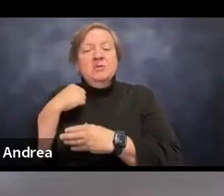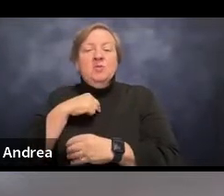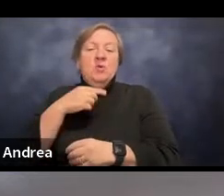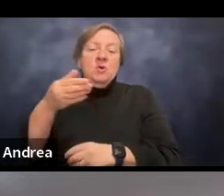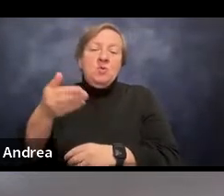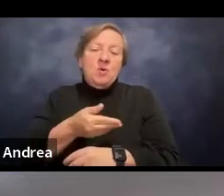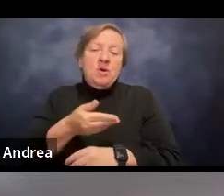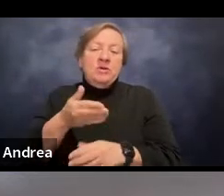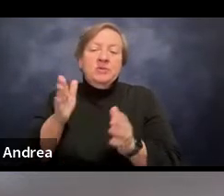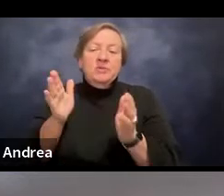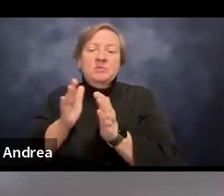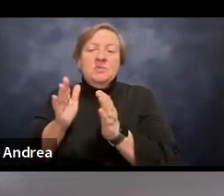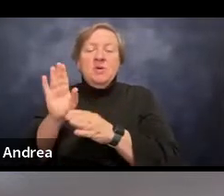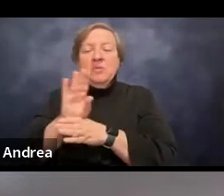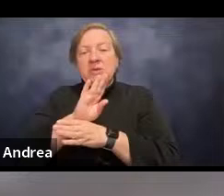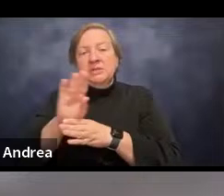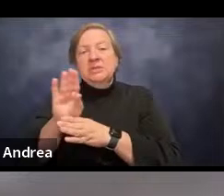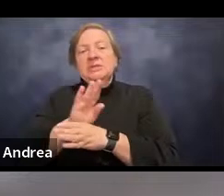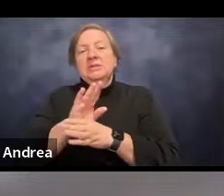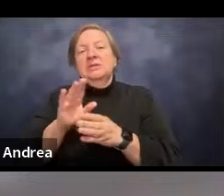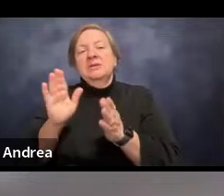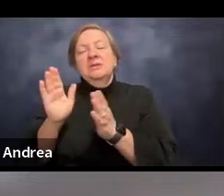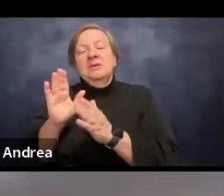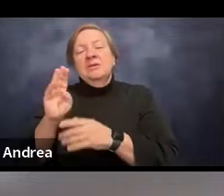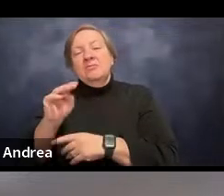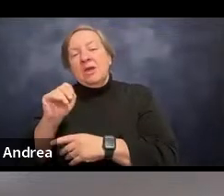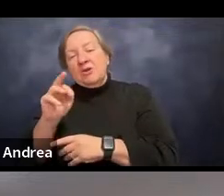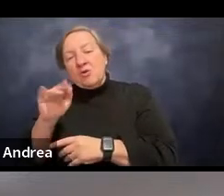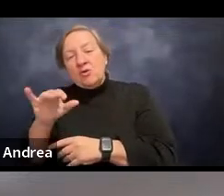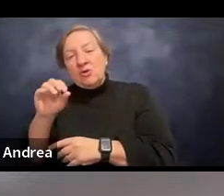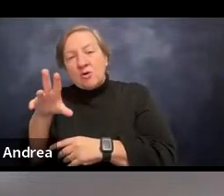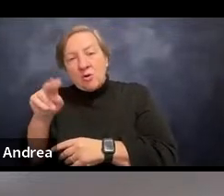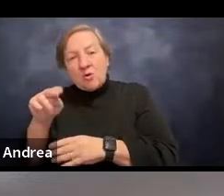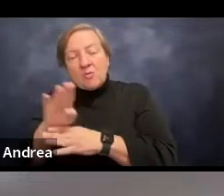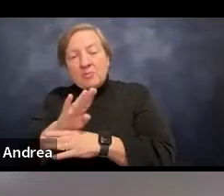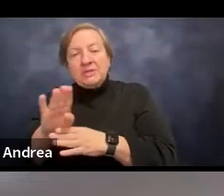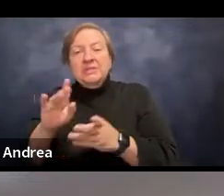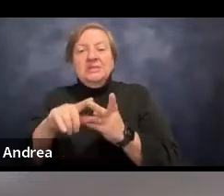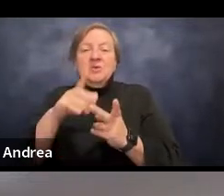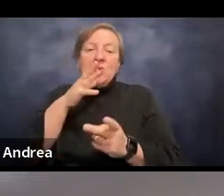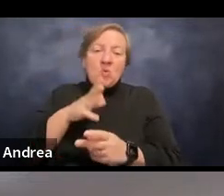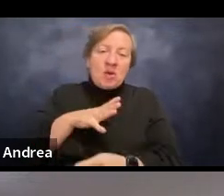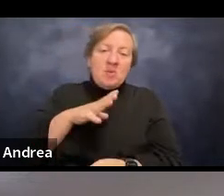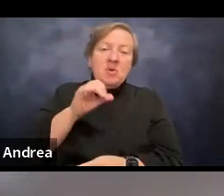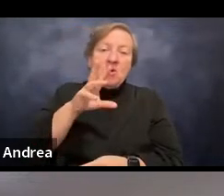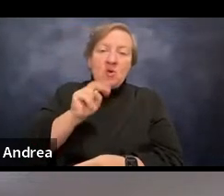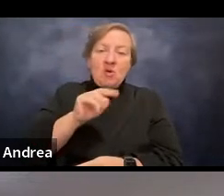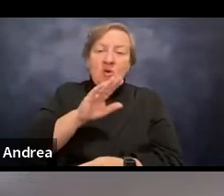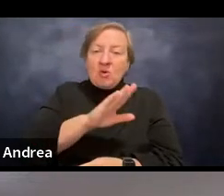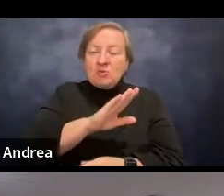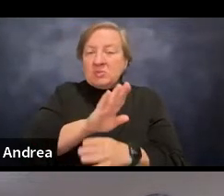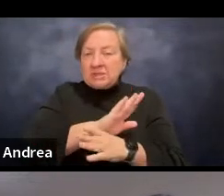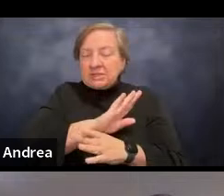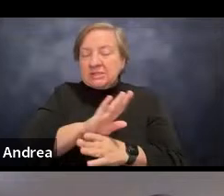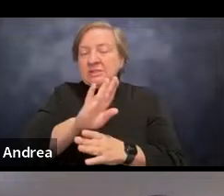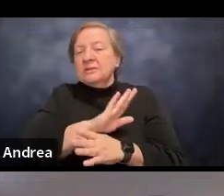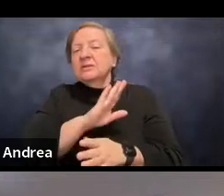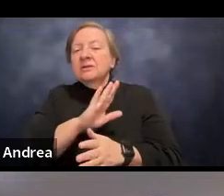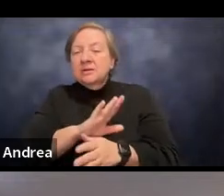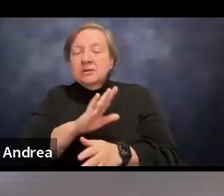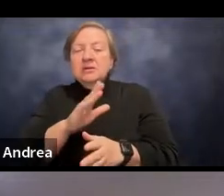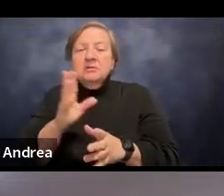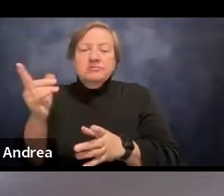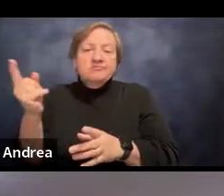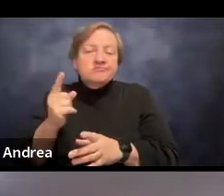small businesses, minority-owned businesses, women-owned businesses to come in and talk to us and learn more about